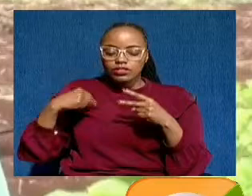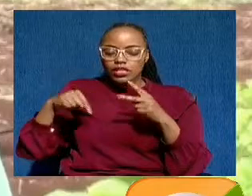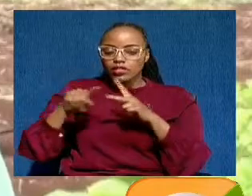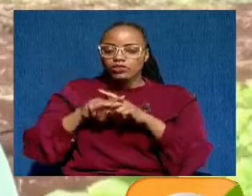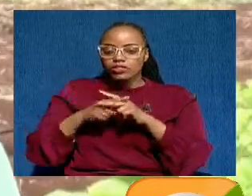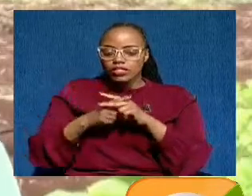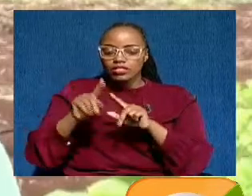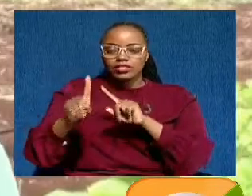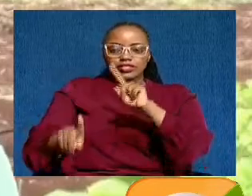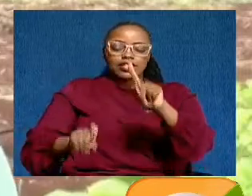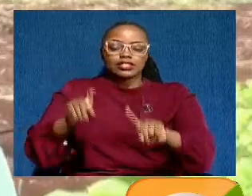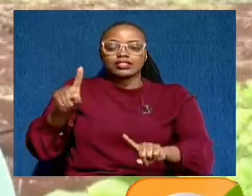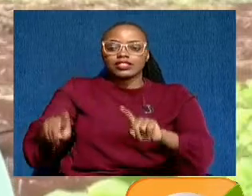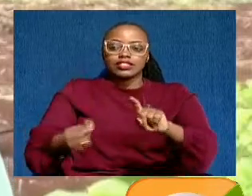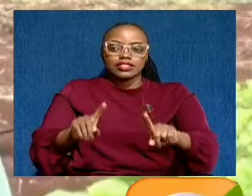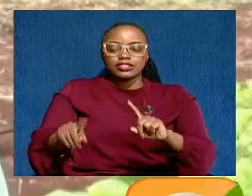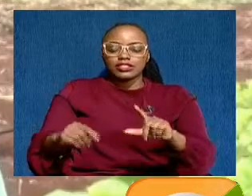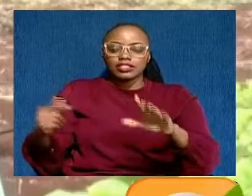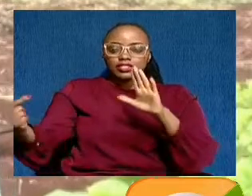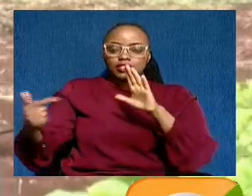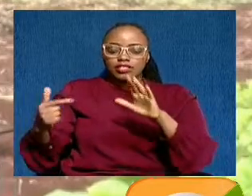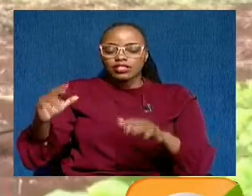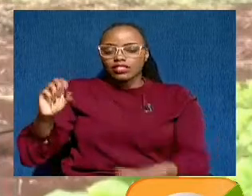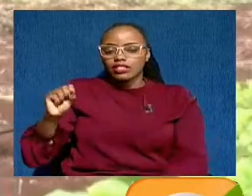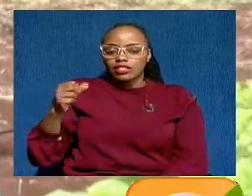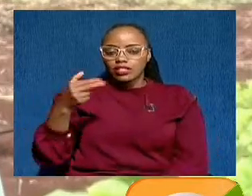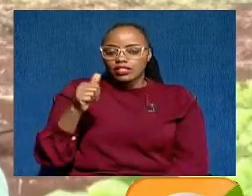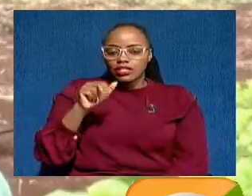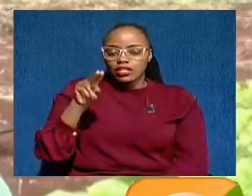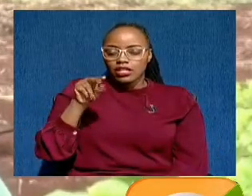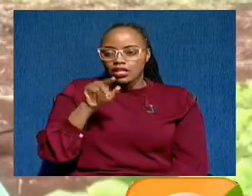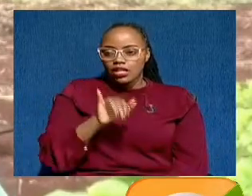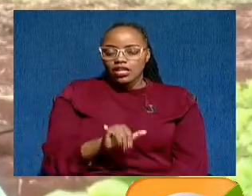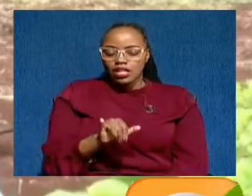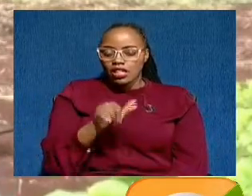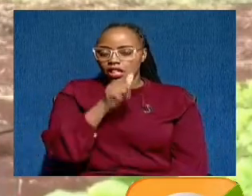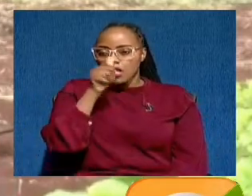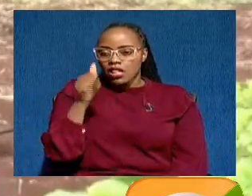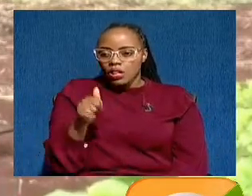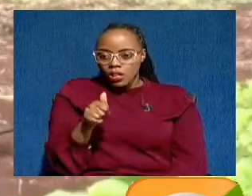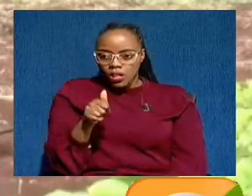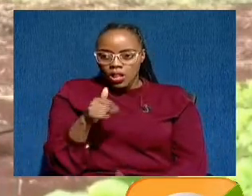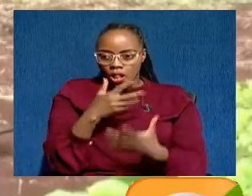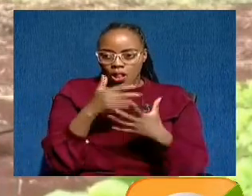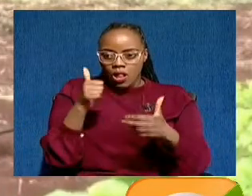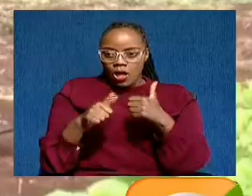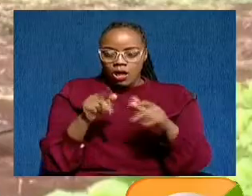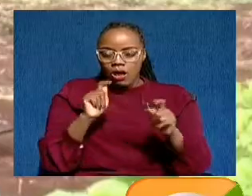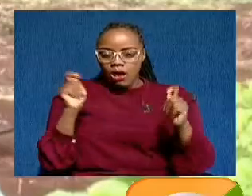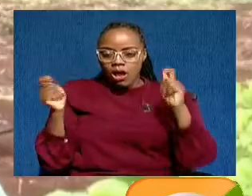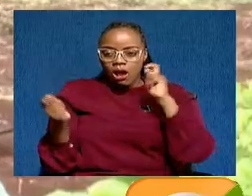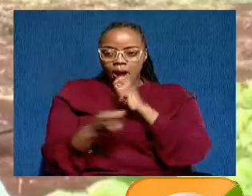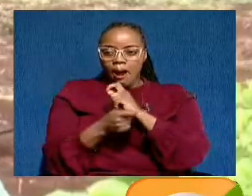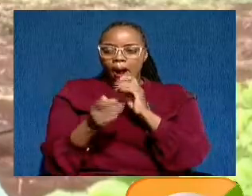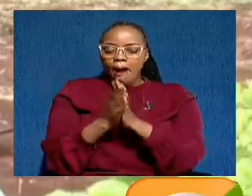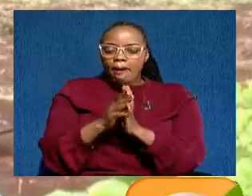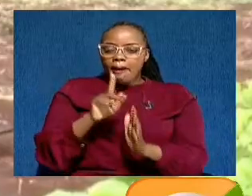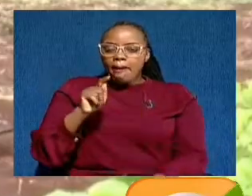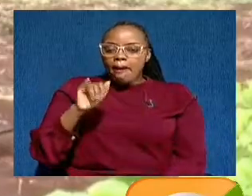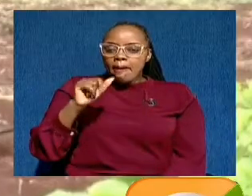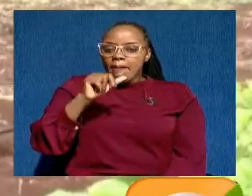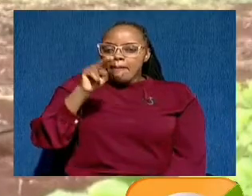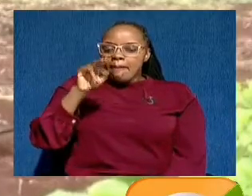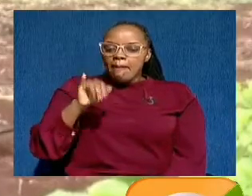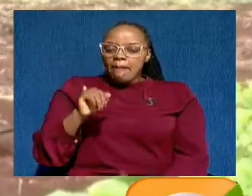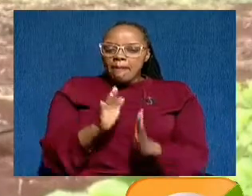started testing the Shangi events. We also have other events that we have transformed, the Tigoni